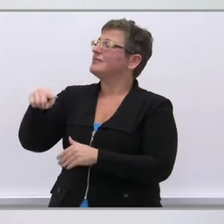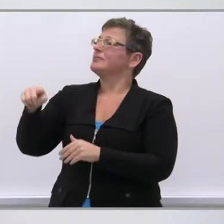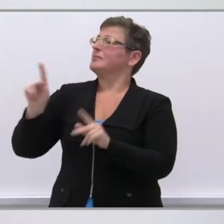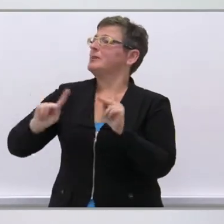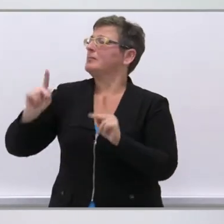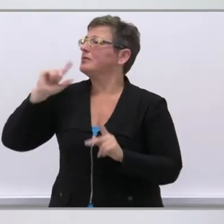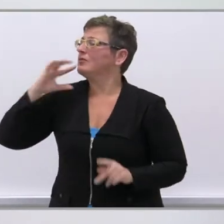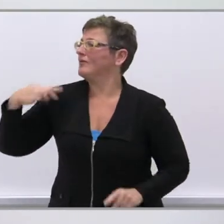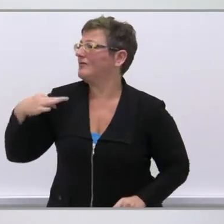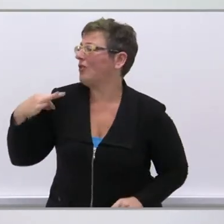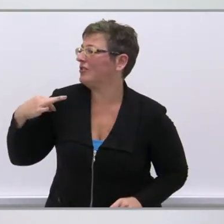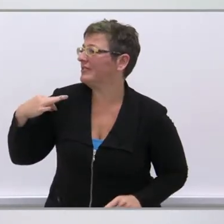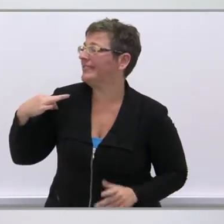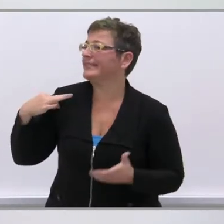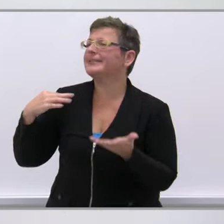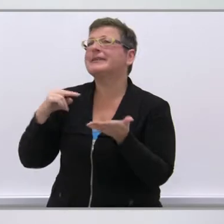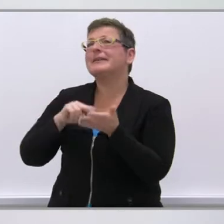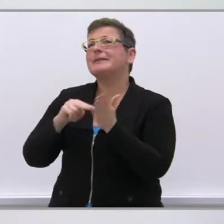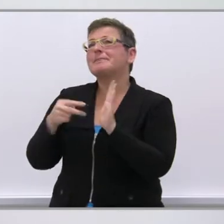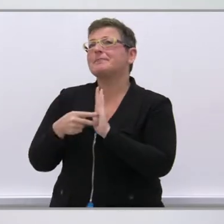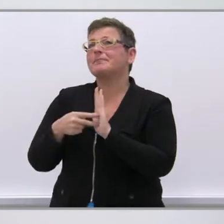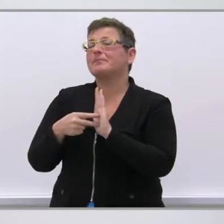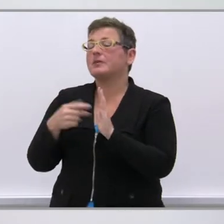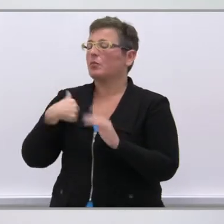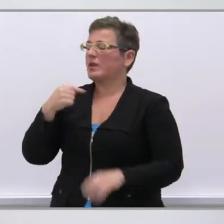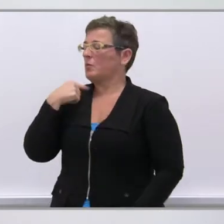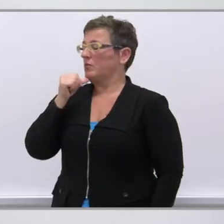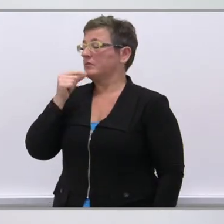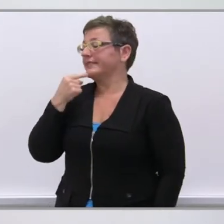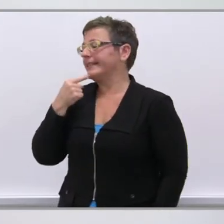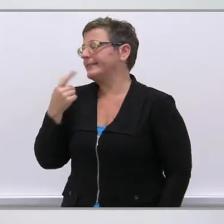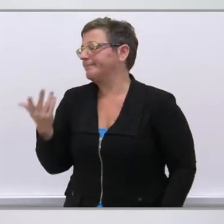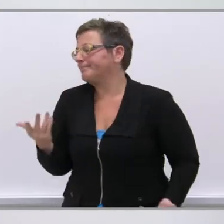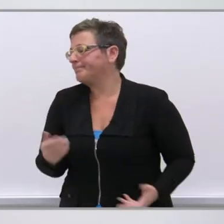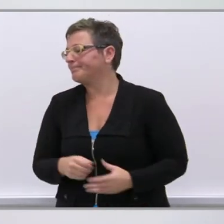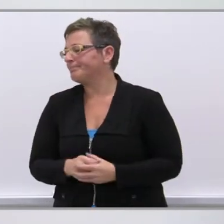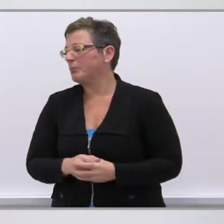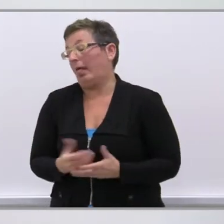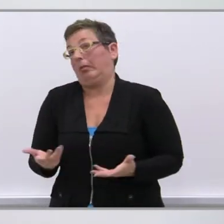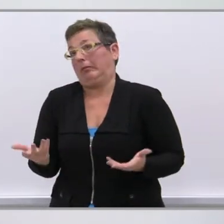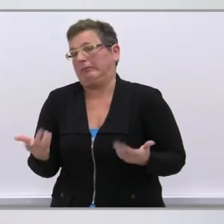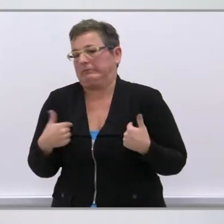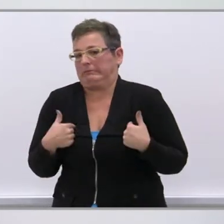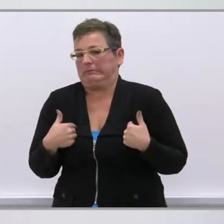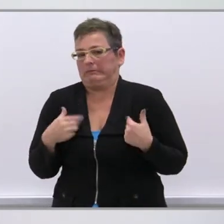means we won't be saying